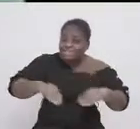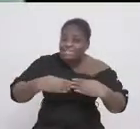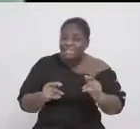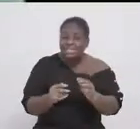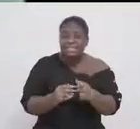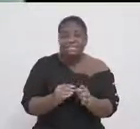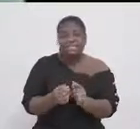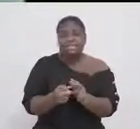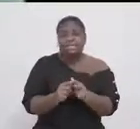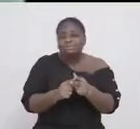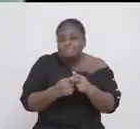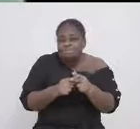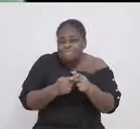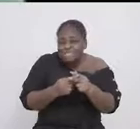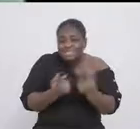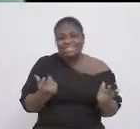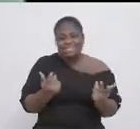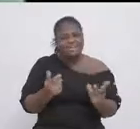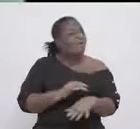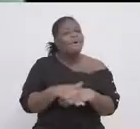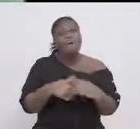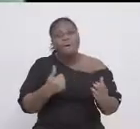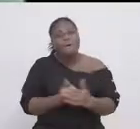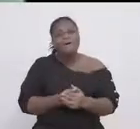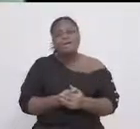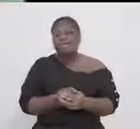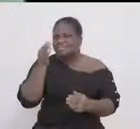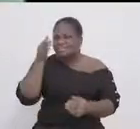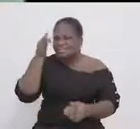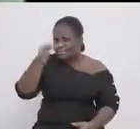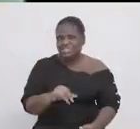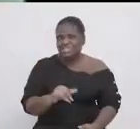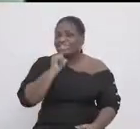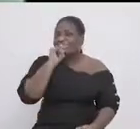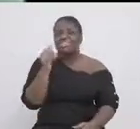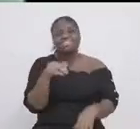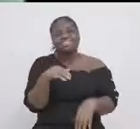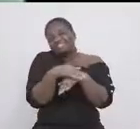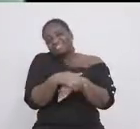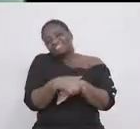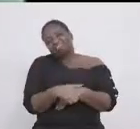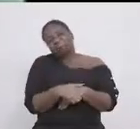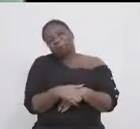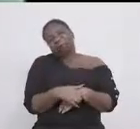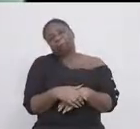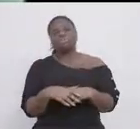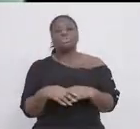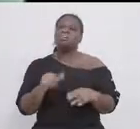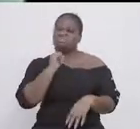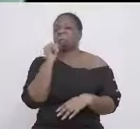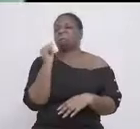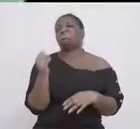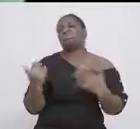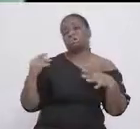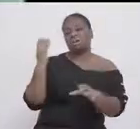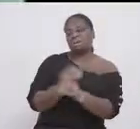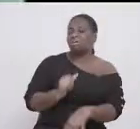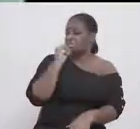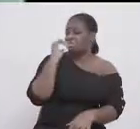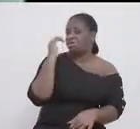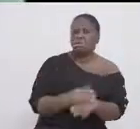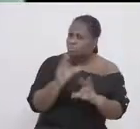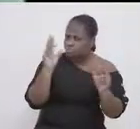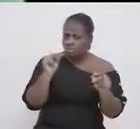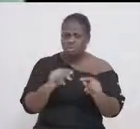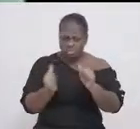book kobe online. Oh, yes, it's the future. And I think that we shouldn't sit aloof, we shouldn't sit on concern, and we